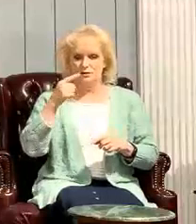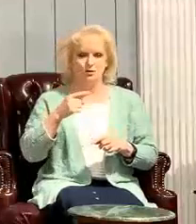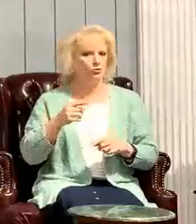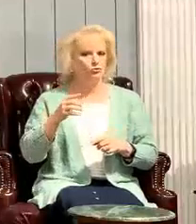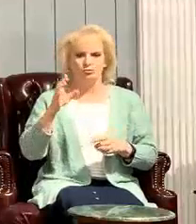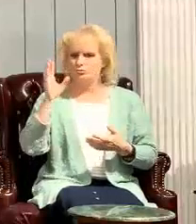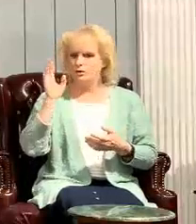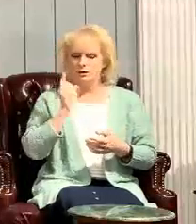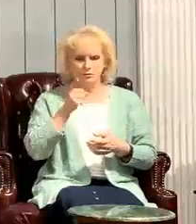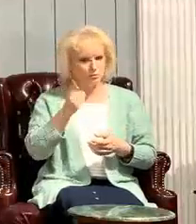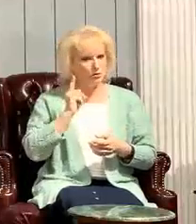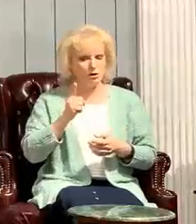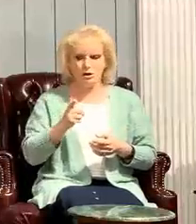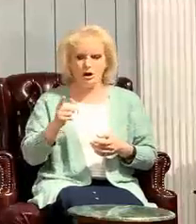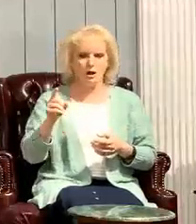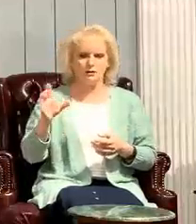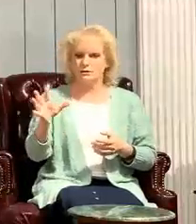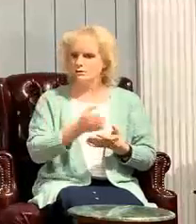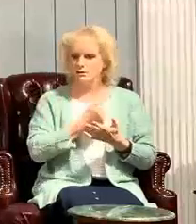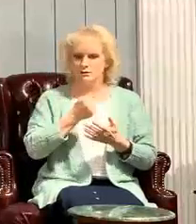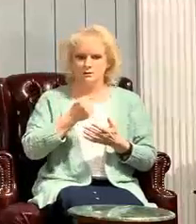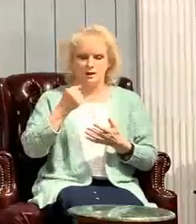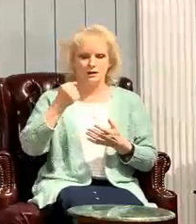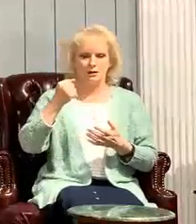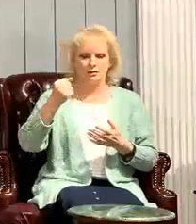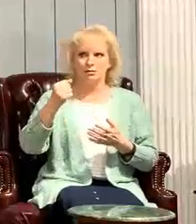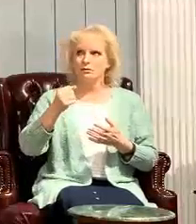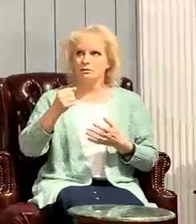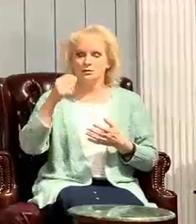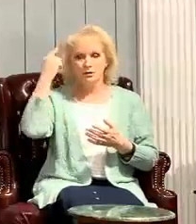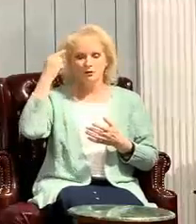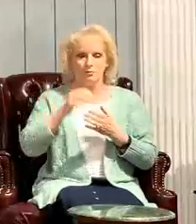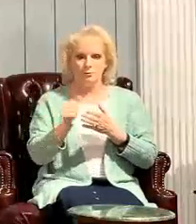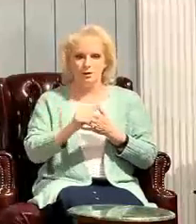money, do not take government money. He said it like this. He said, with shekels come shackles.